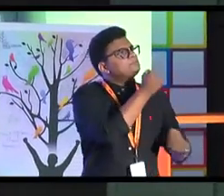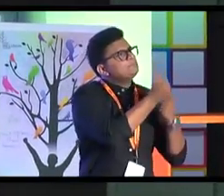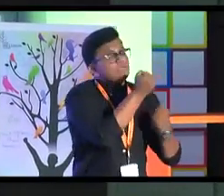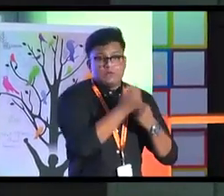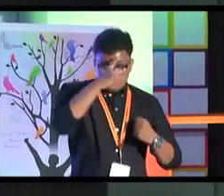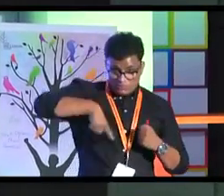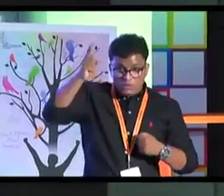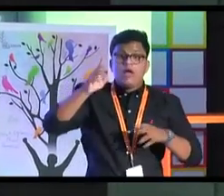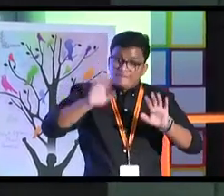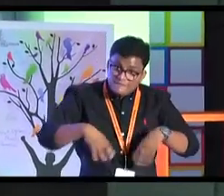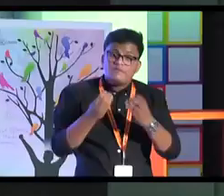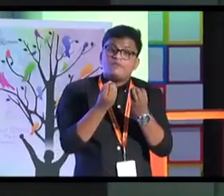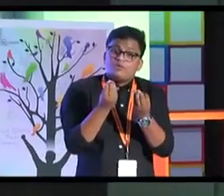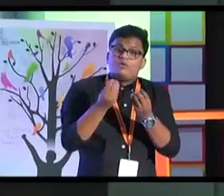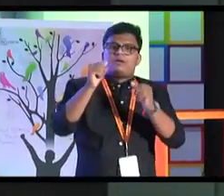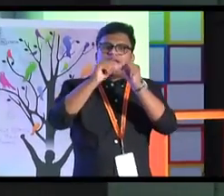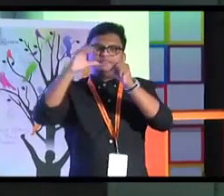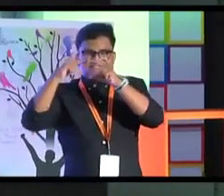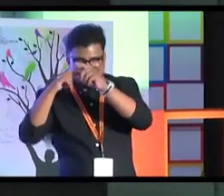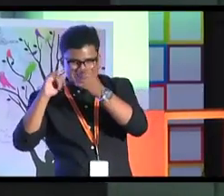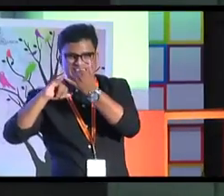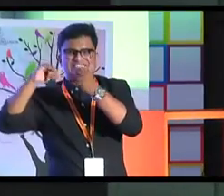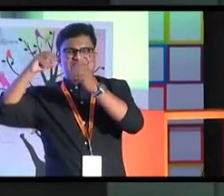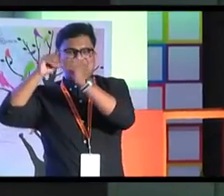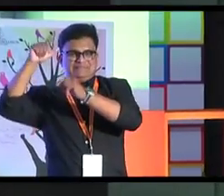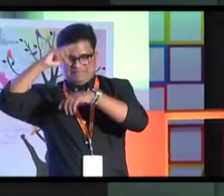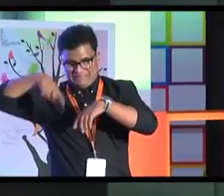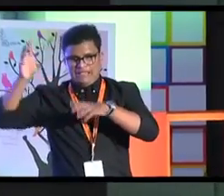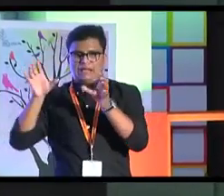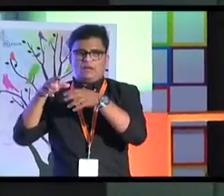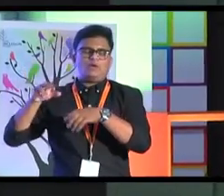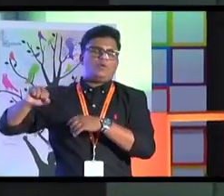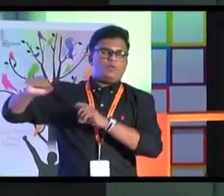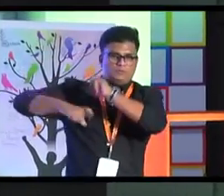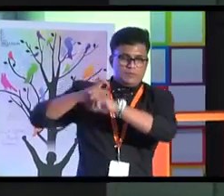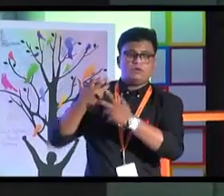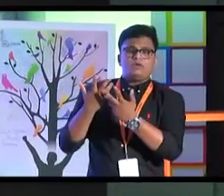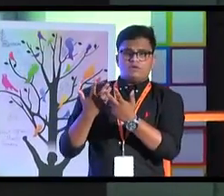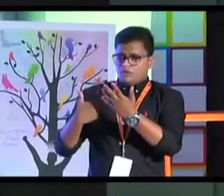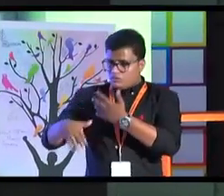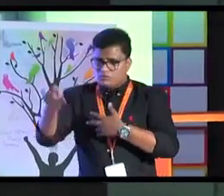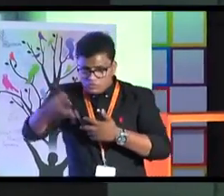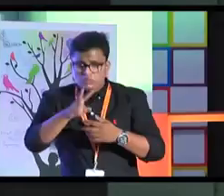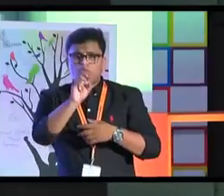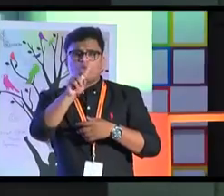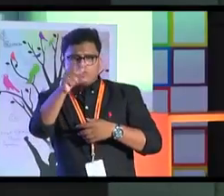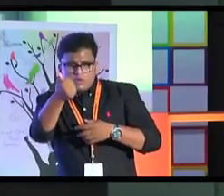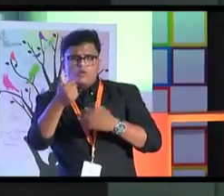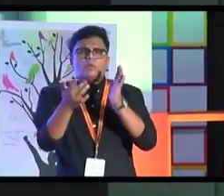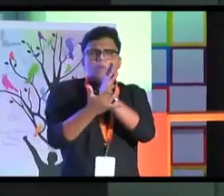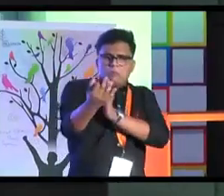see a lot of things like Accessible India campaign, new law that we have got now, RPD 2016, and technology solutions